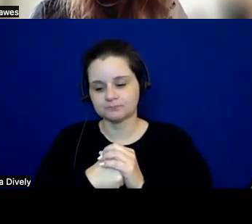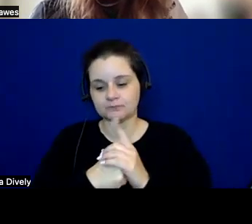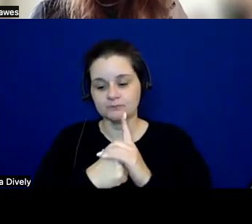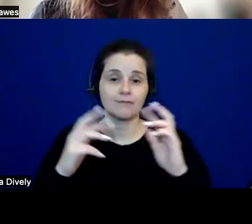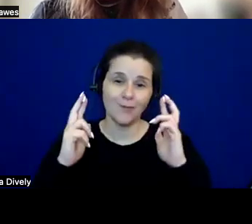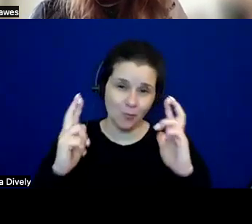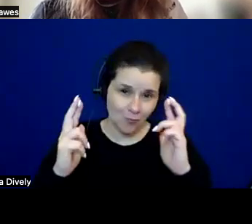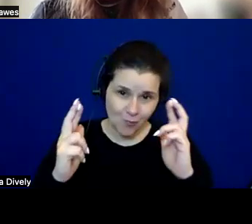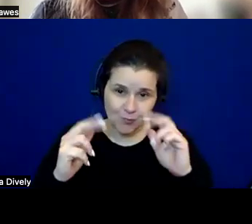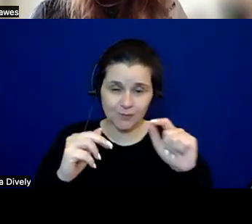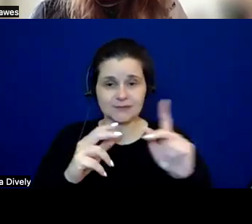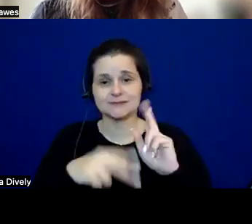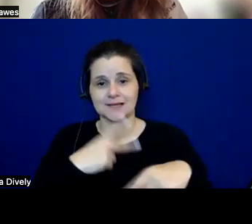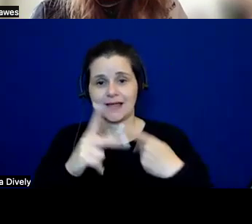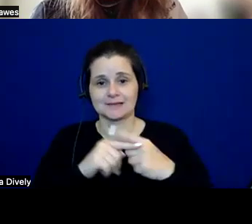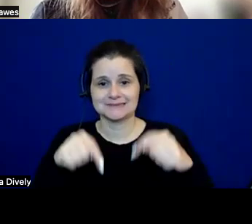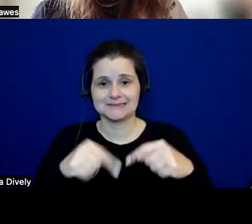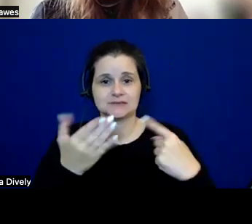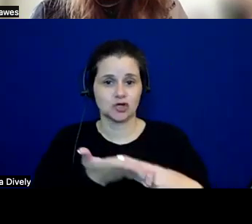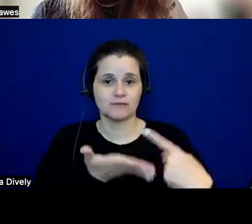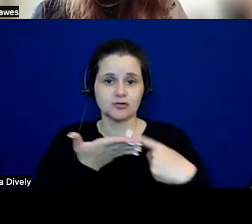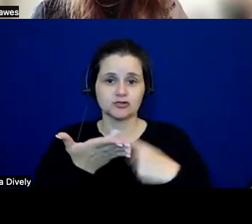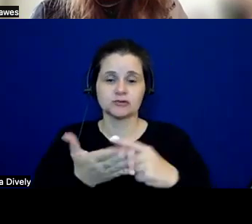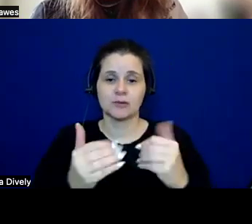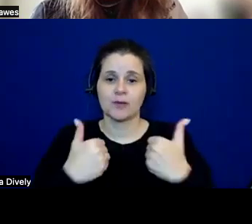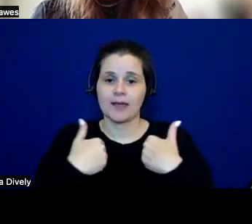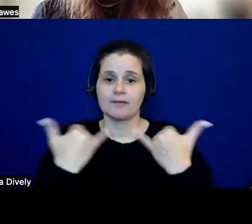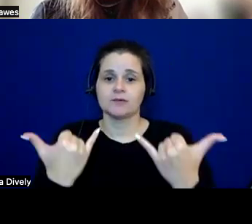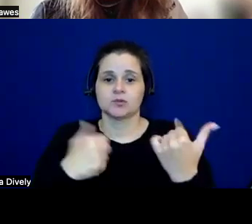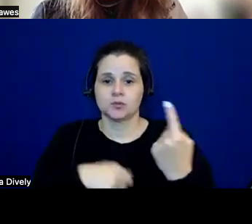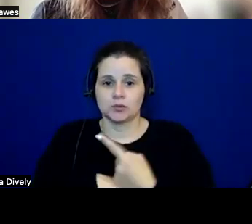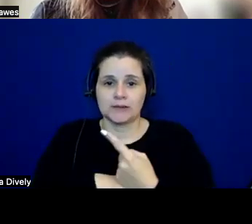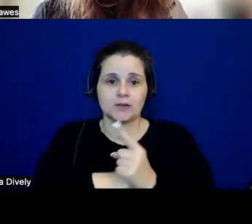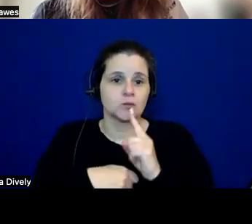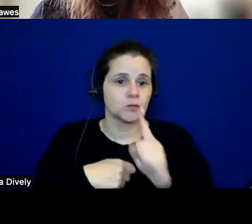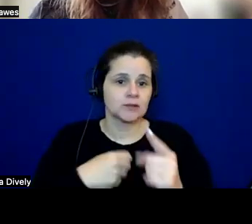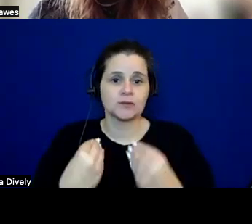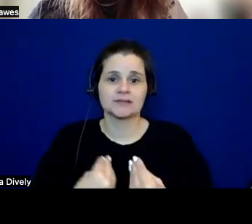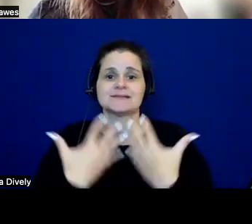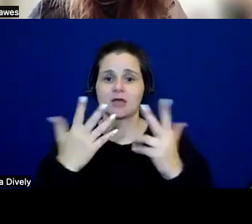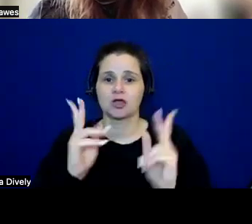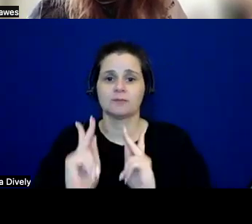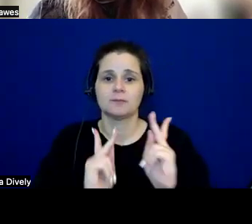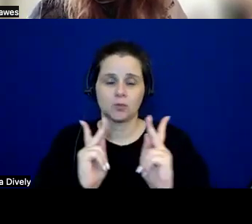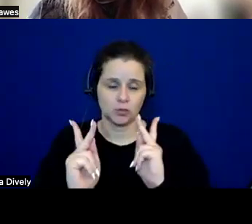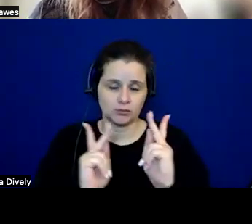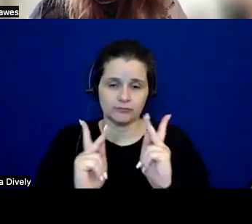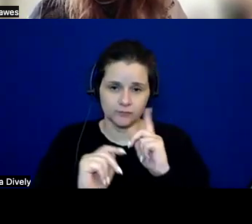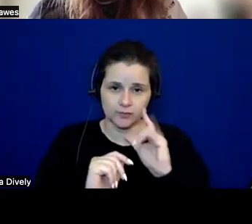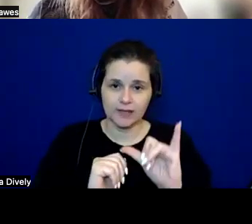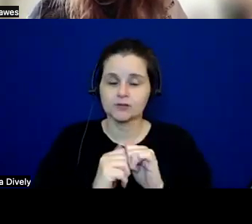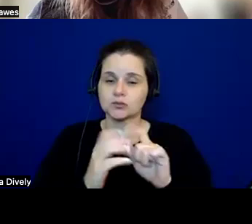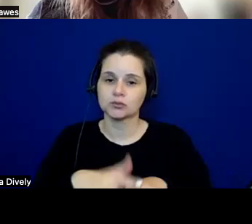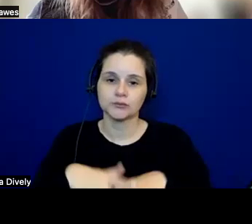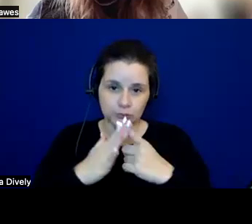that's what these types of conversations, like we're having today, really will inspire folks to do is to